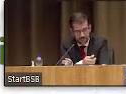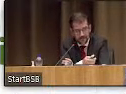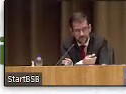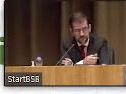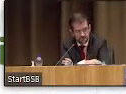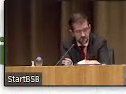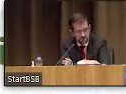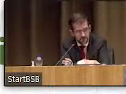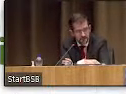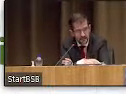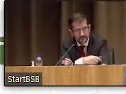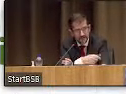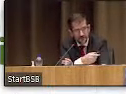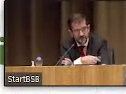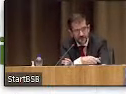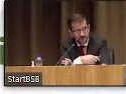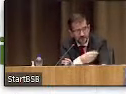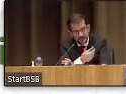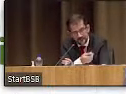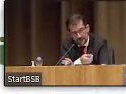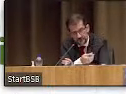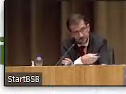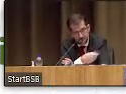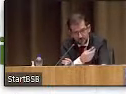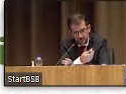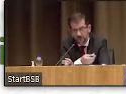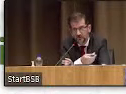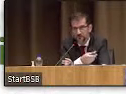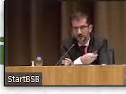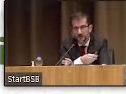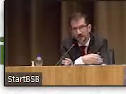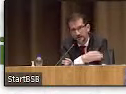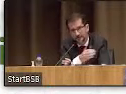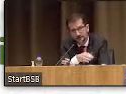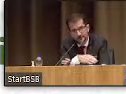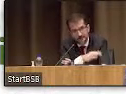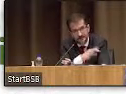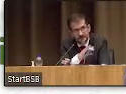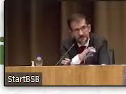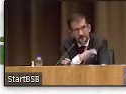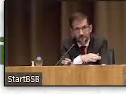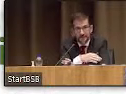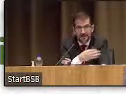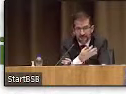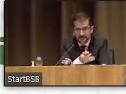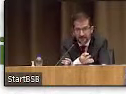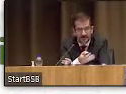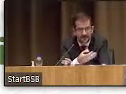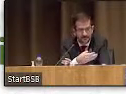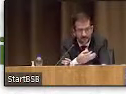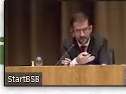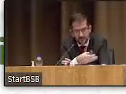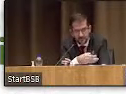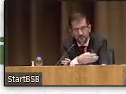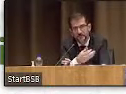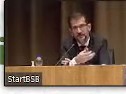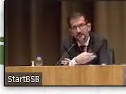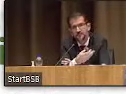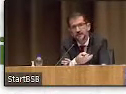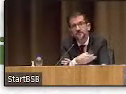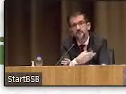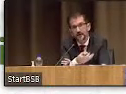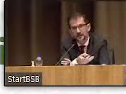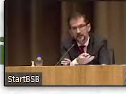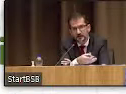in the severe acute respiratory syndrome. And we have made this booklet available for those